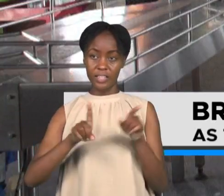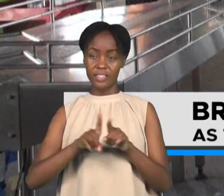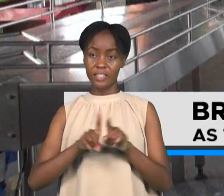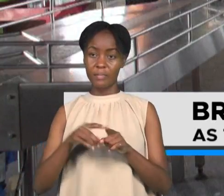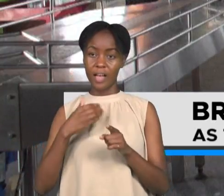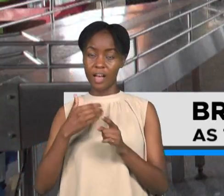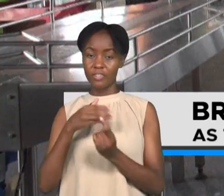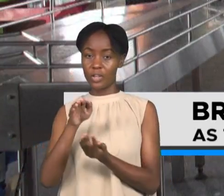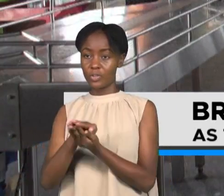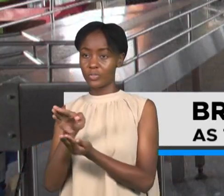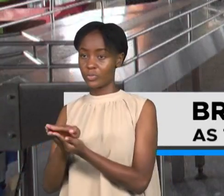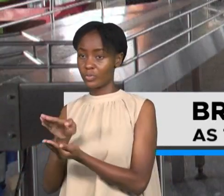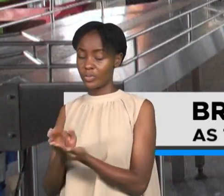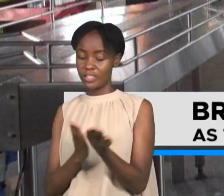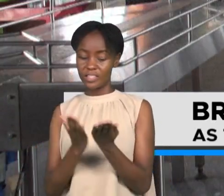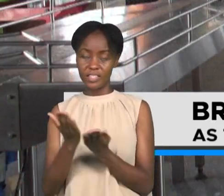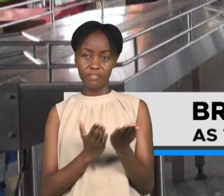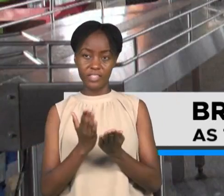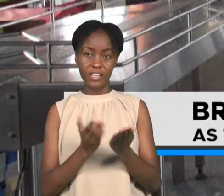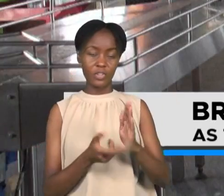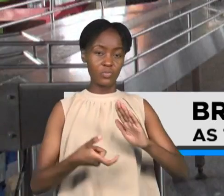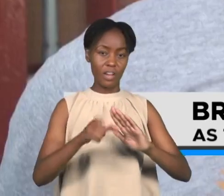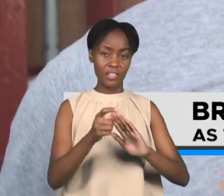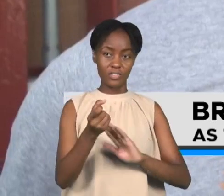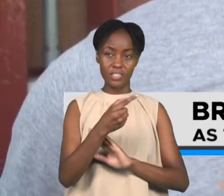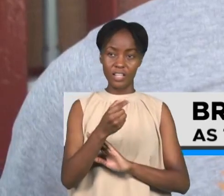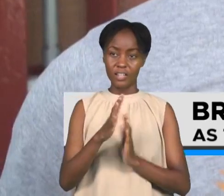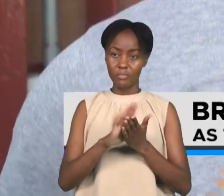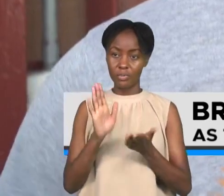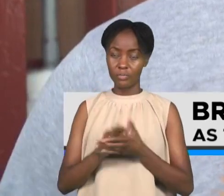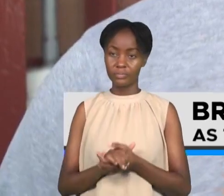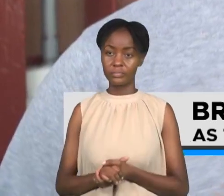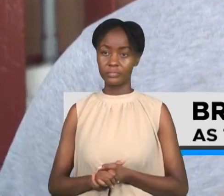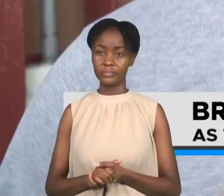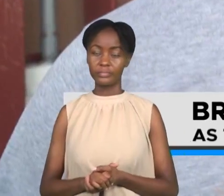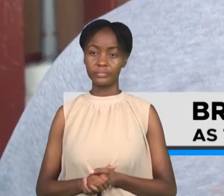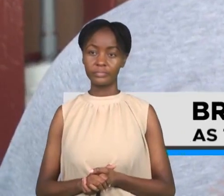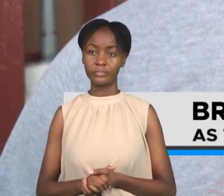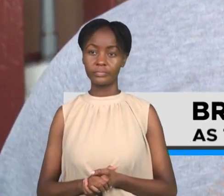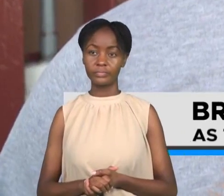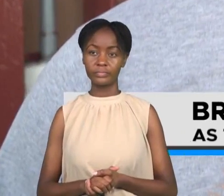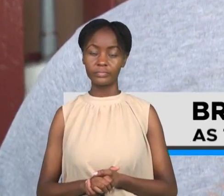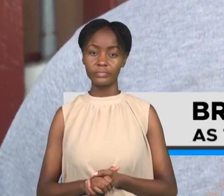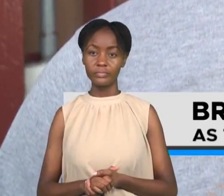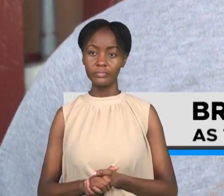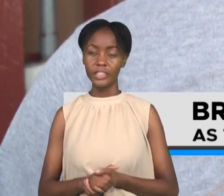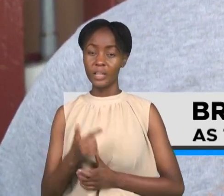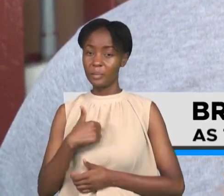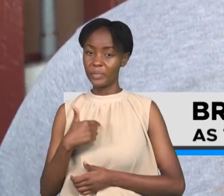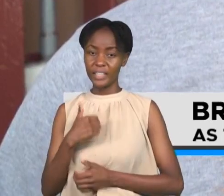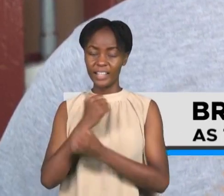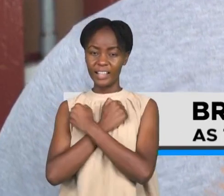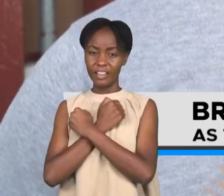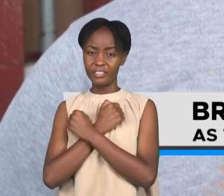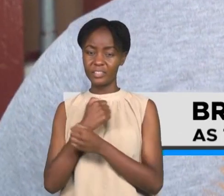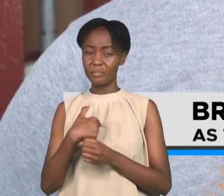storage services to other brewers in order to secure additional income. Yes, I do. I do miss brewing. It's my passion. It's what I train to